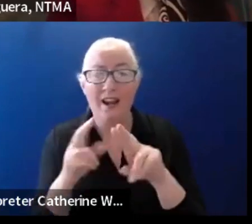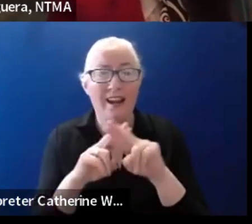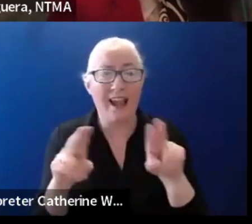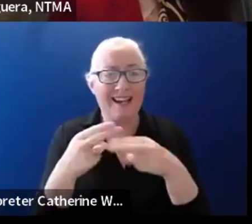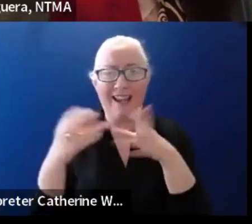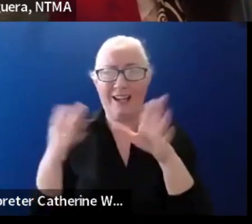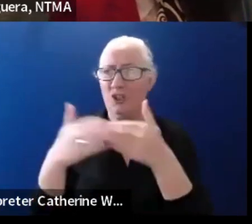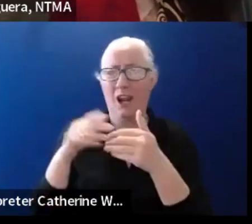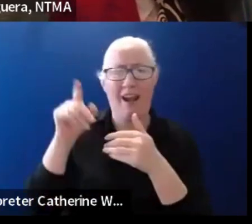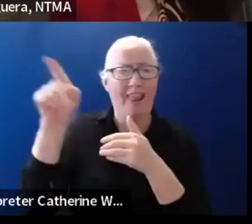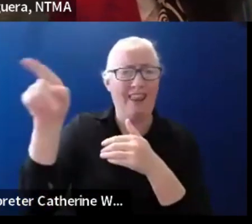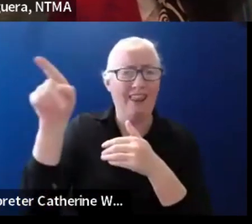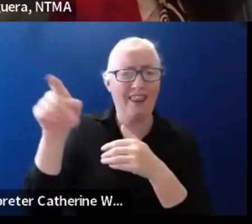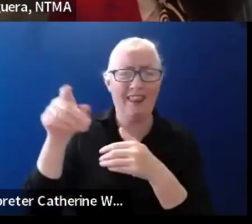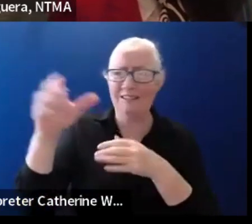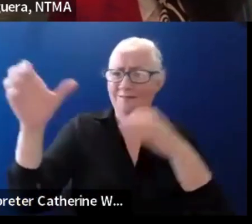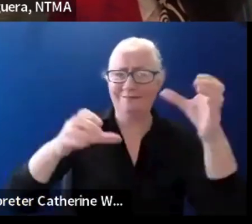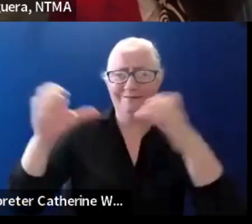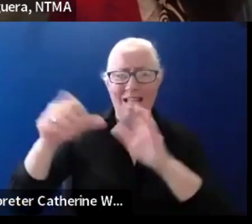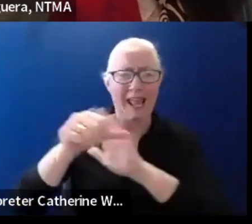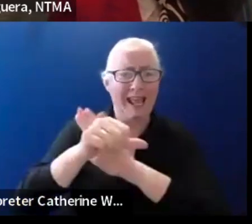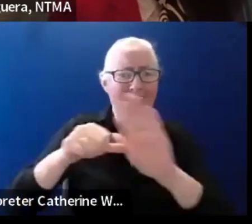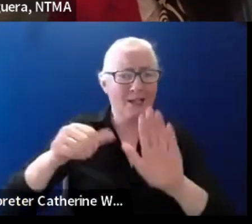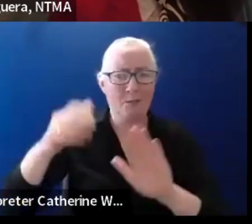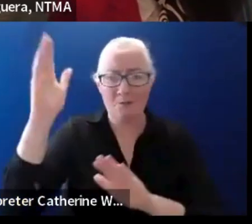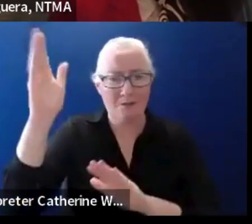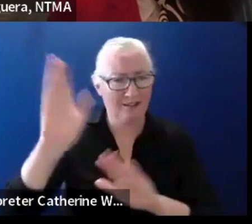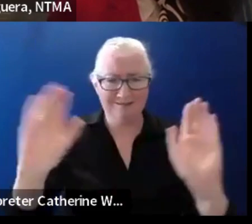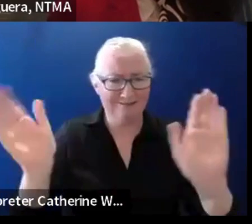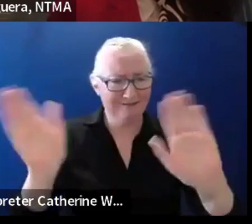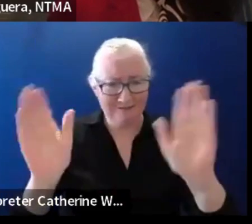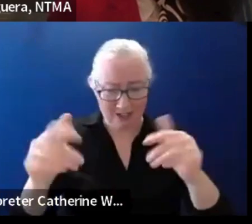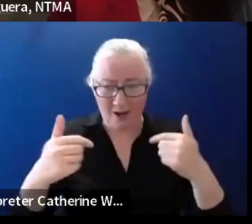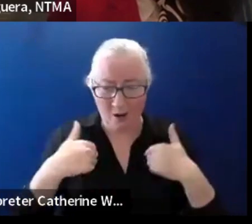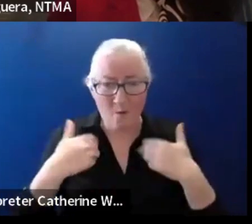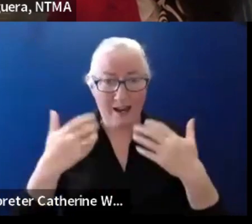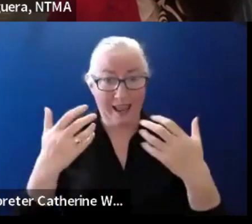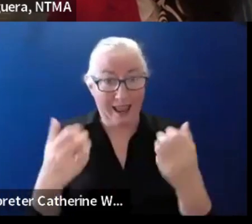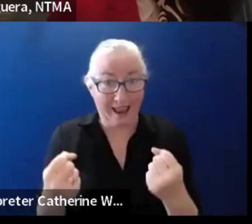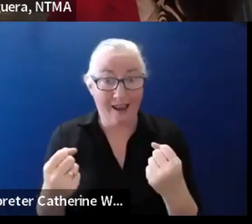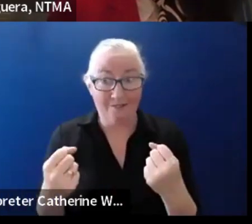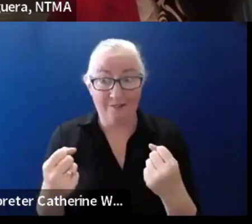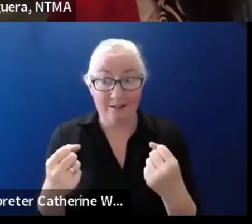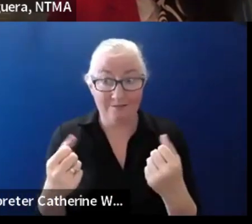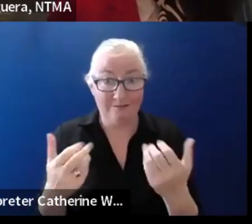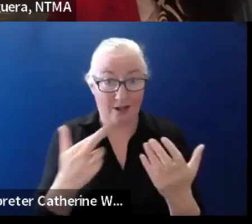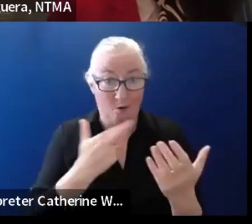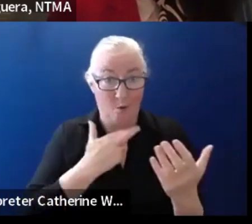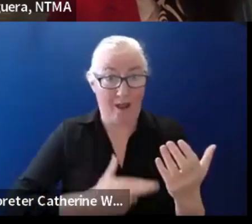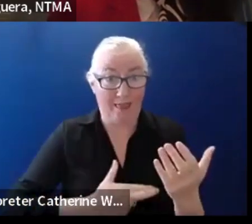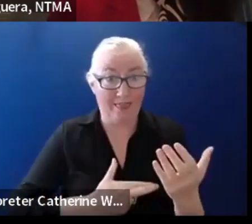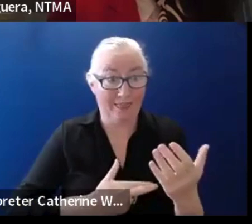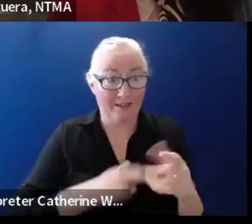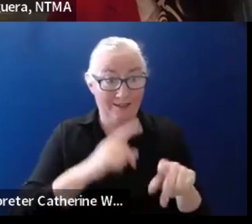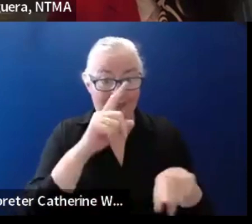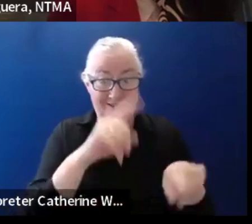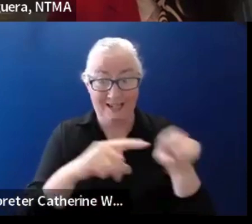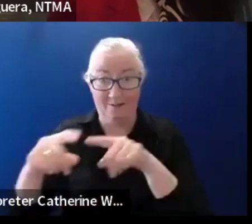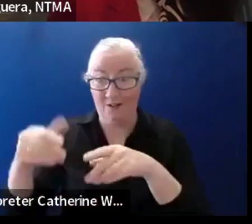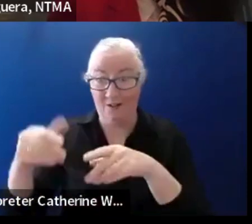external all the time for getting in expert speakers, because we have so much, such a wealth of diversity within our